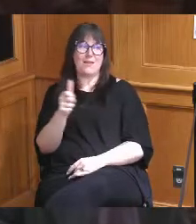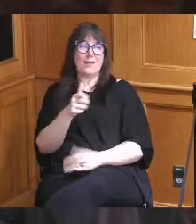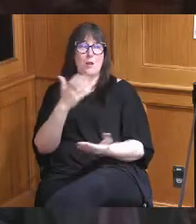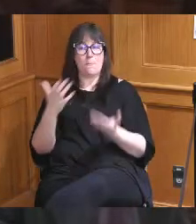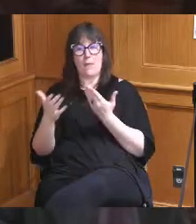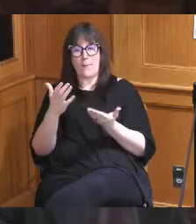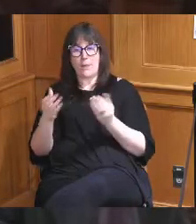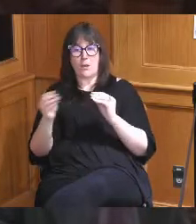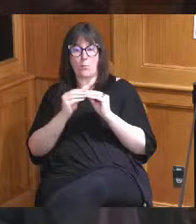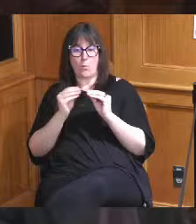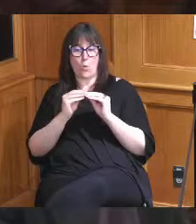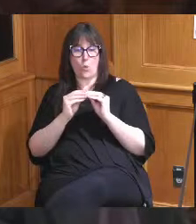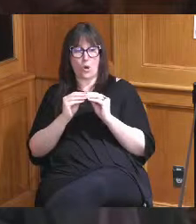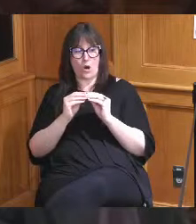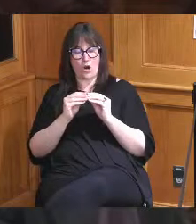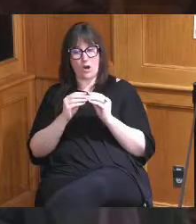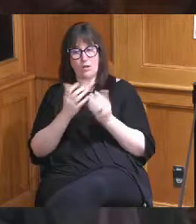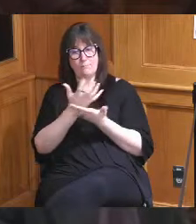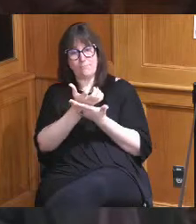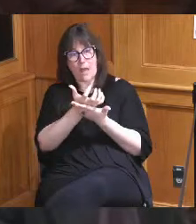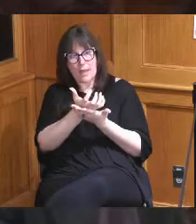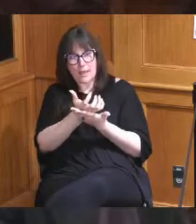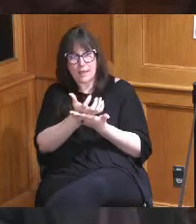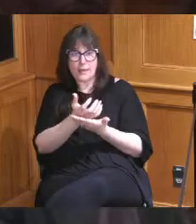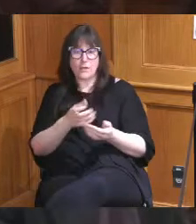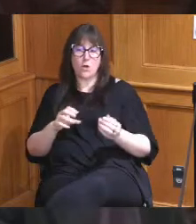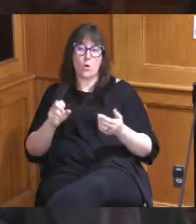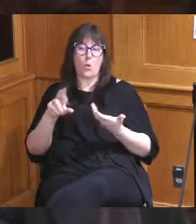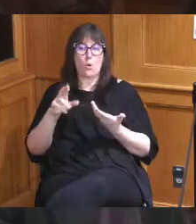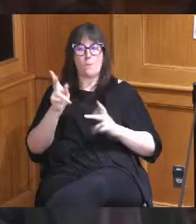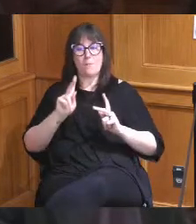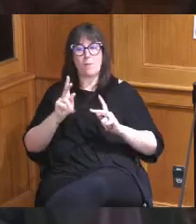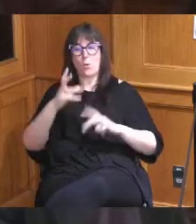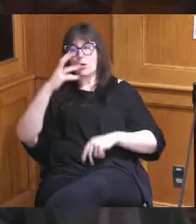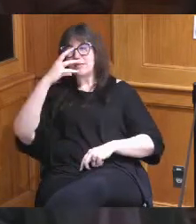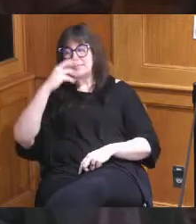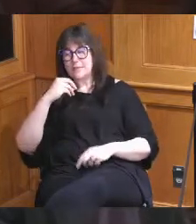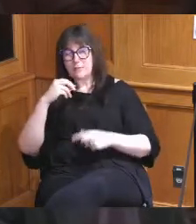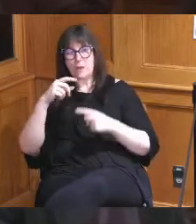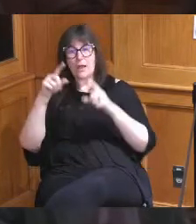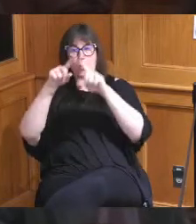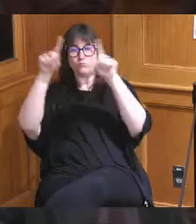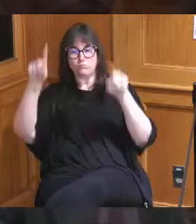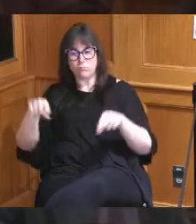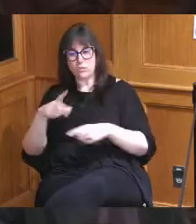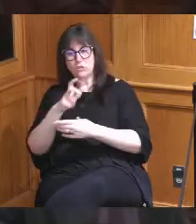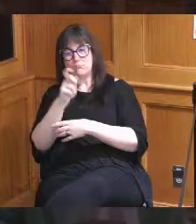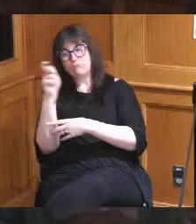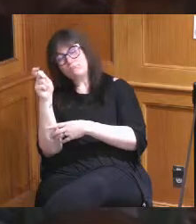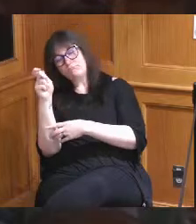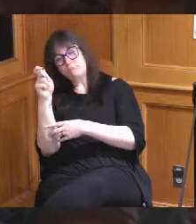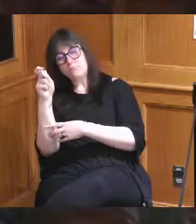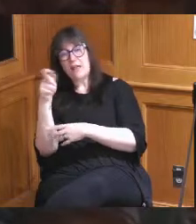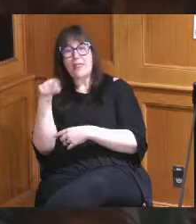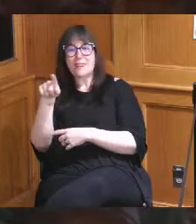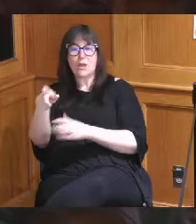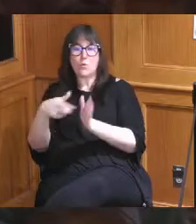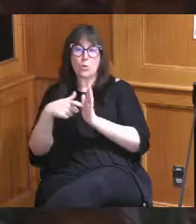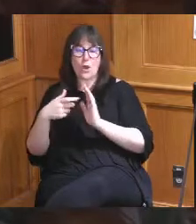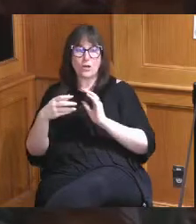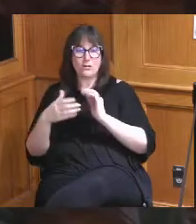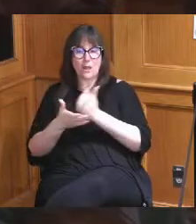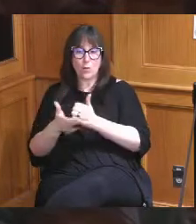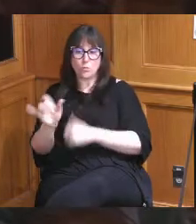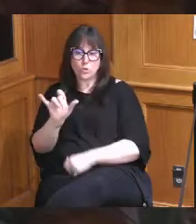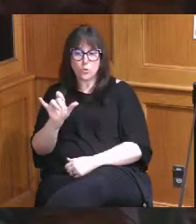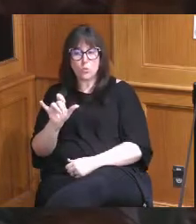be, more instances of panhandling, or there's people that are sleeping in doorways that may require assistance as well. The